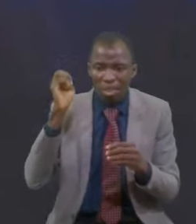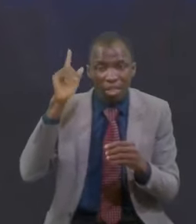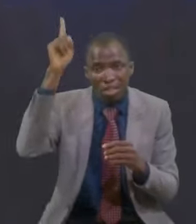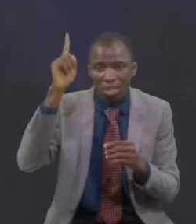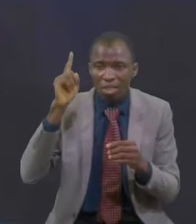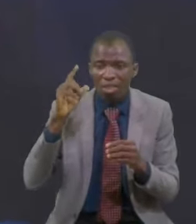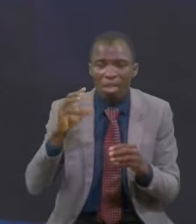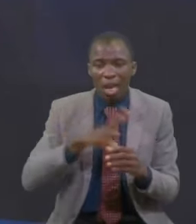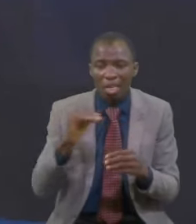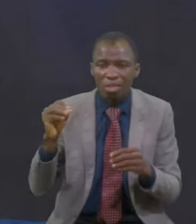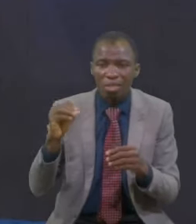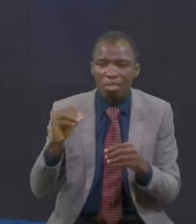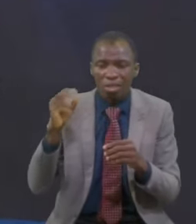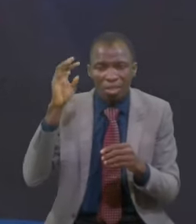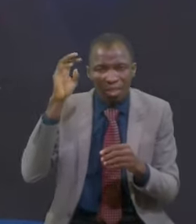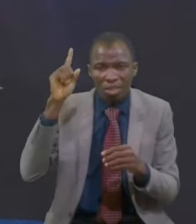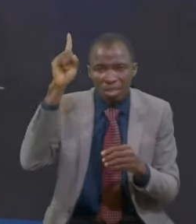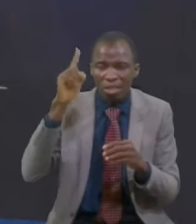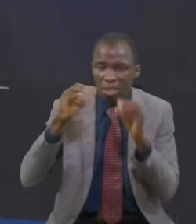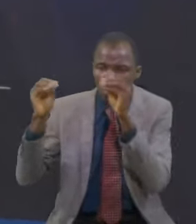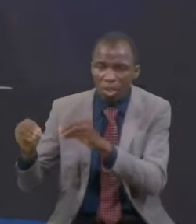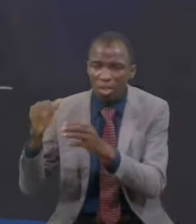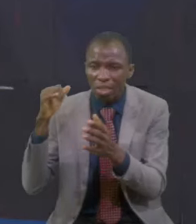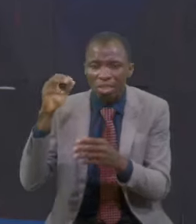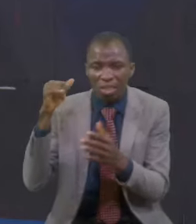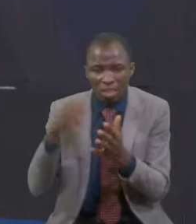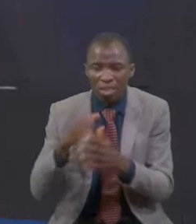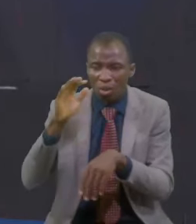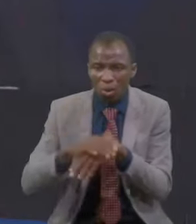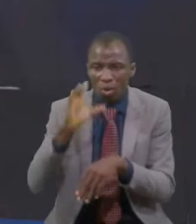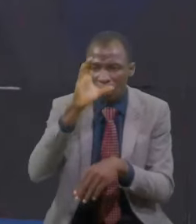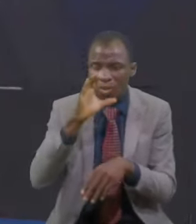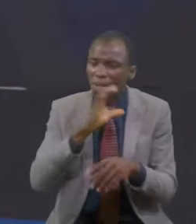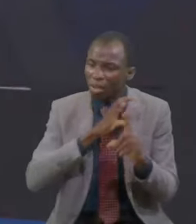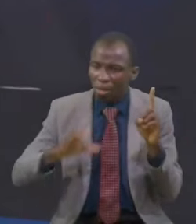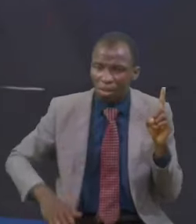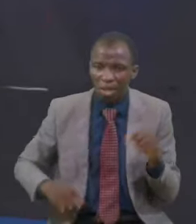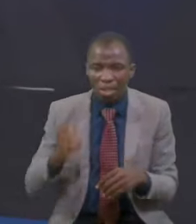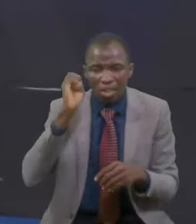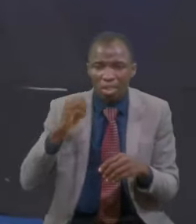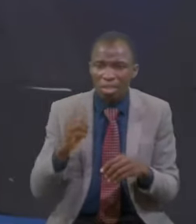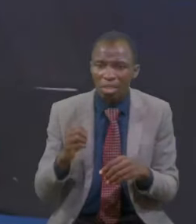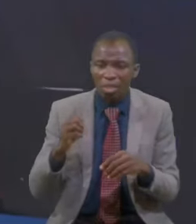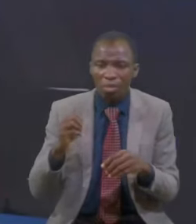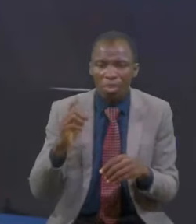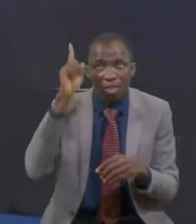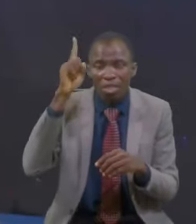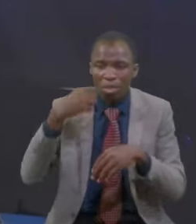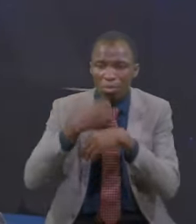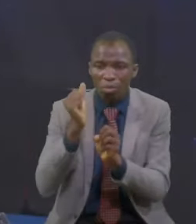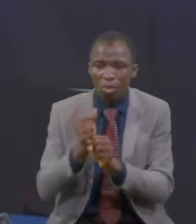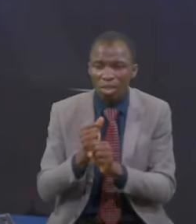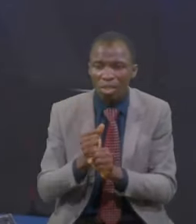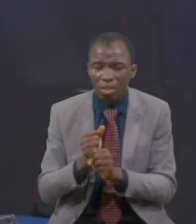he made him to be sin for us who knew no sin. He